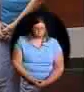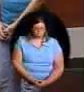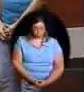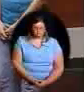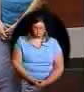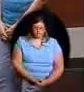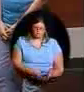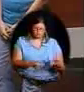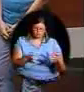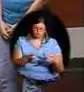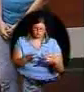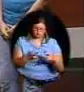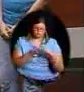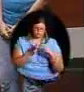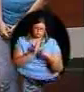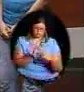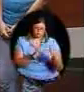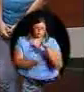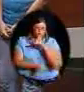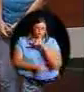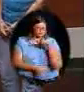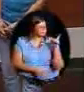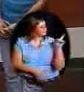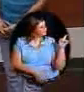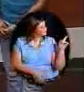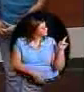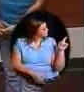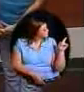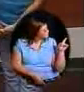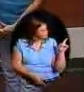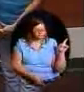Molly, would you like to point out your mother?